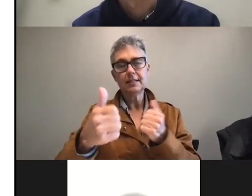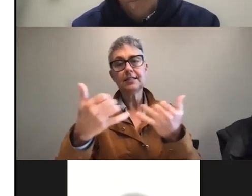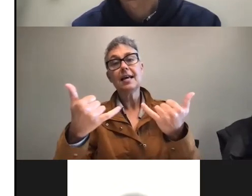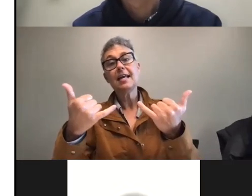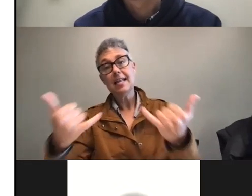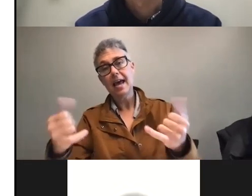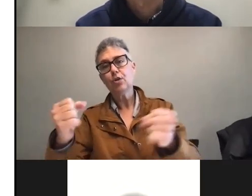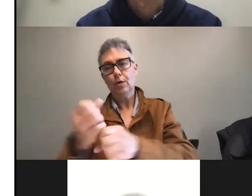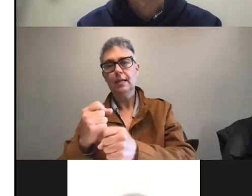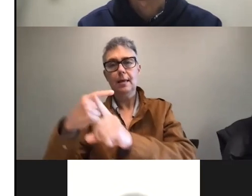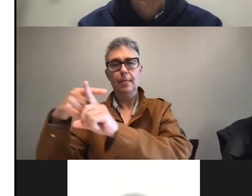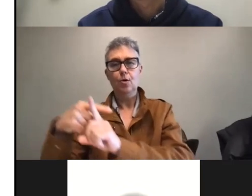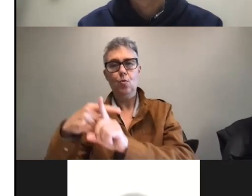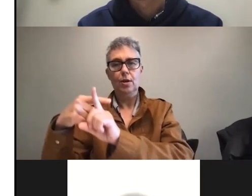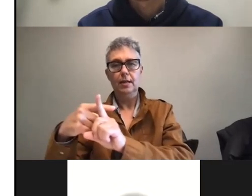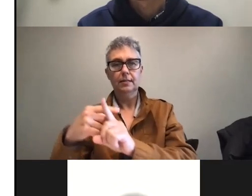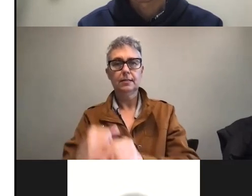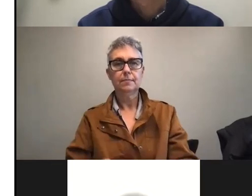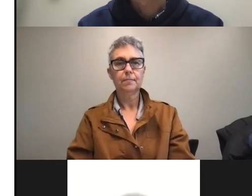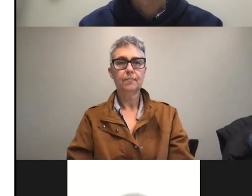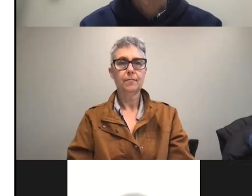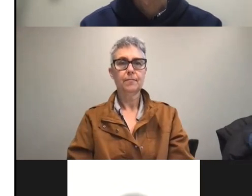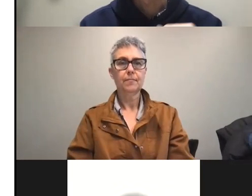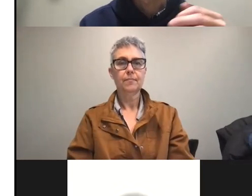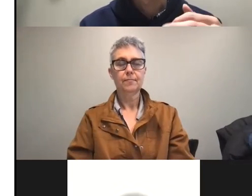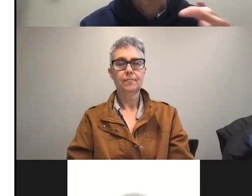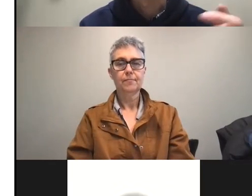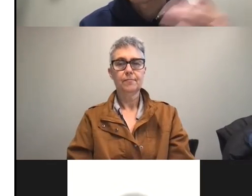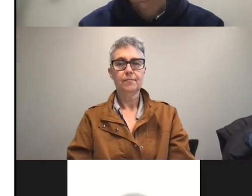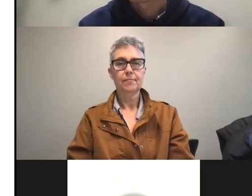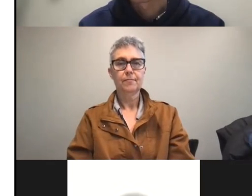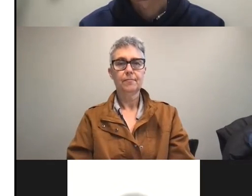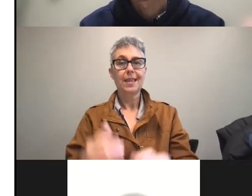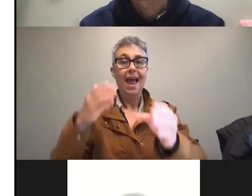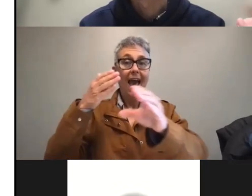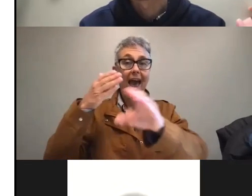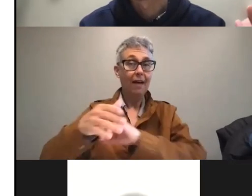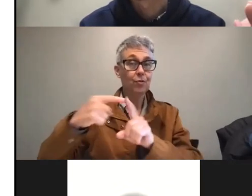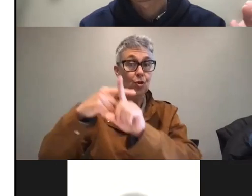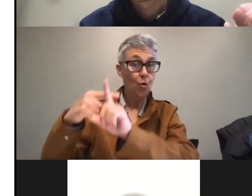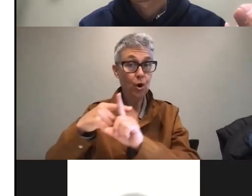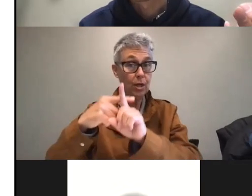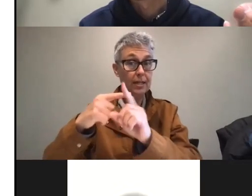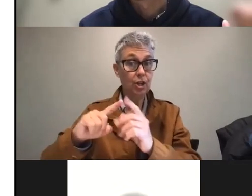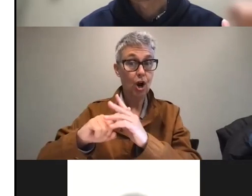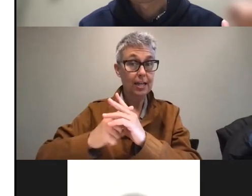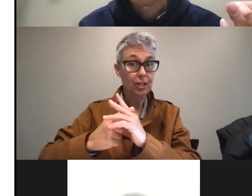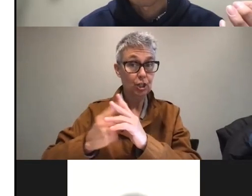the coordinates. So now after you have initialized the coordinates, right, you would